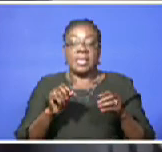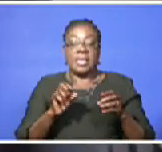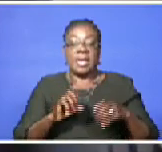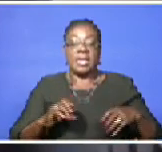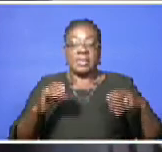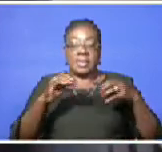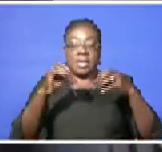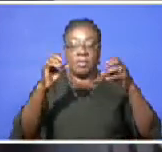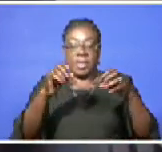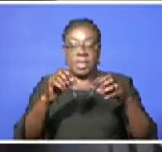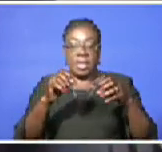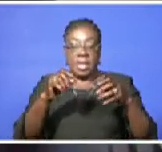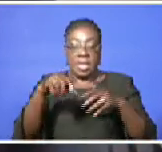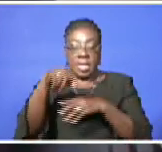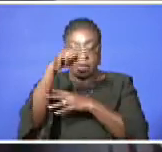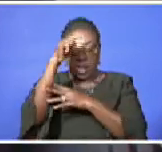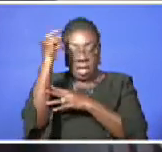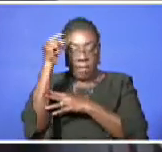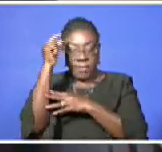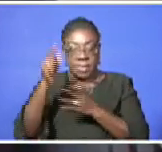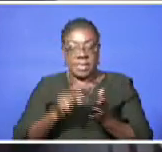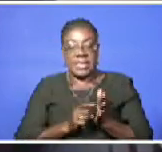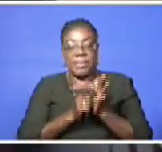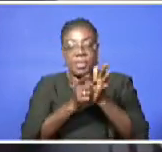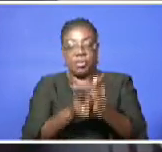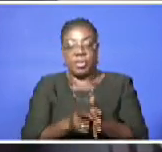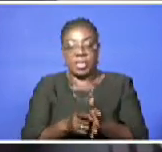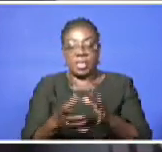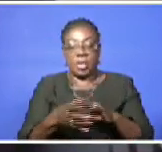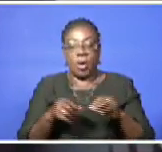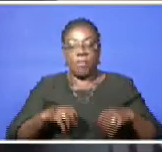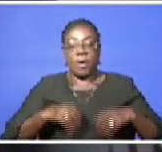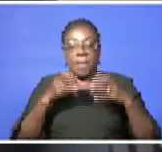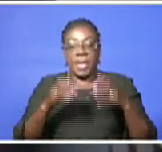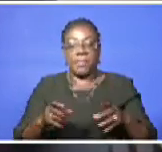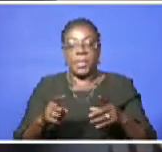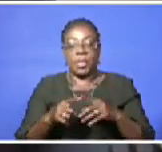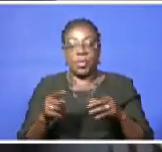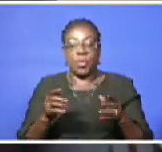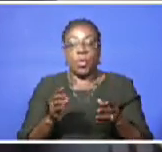government's tangible demonstration of commitment to small business